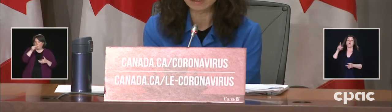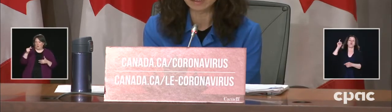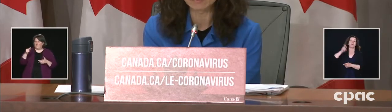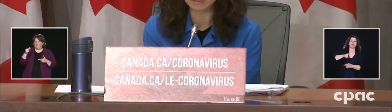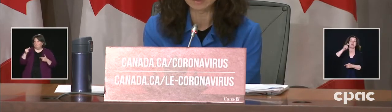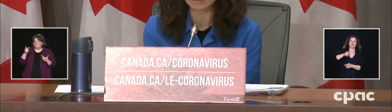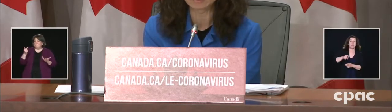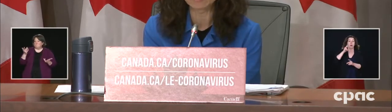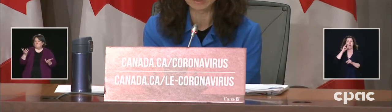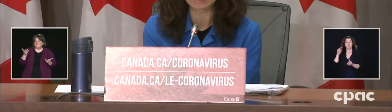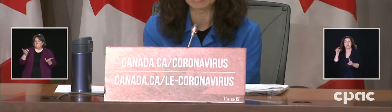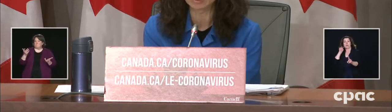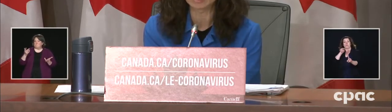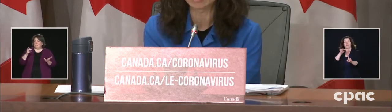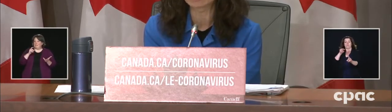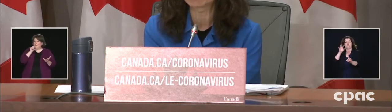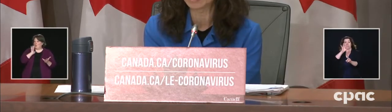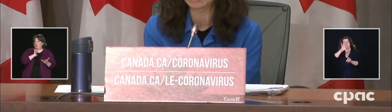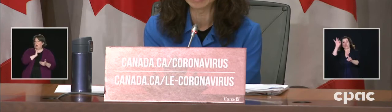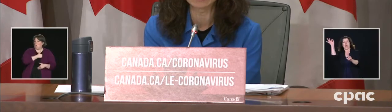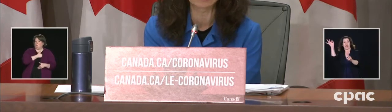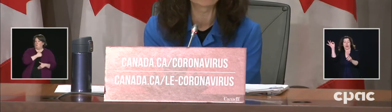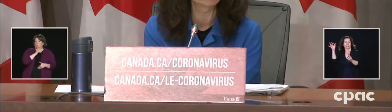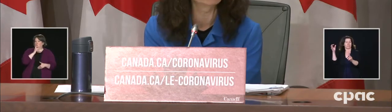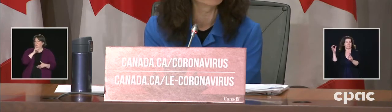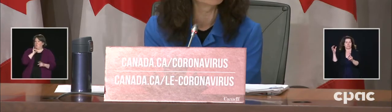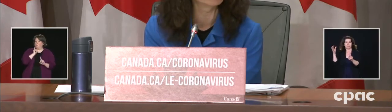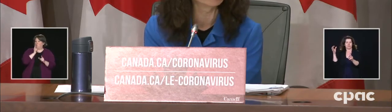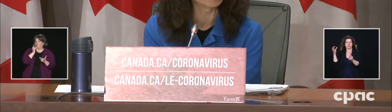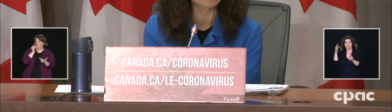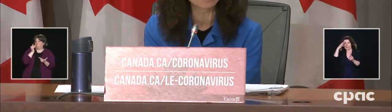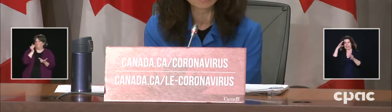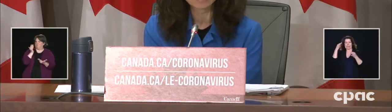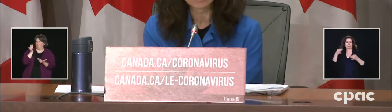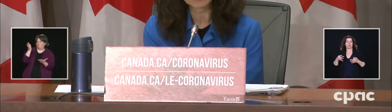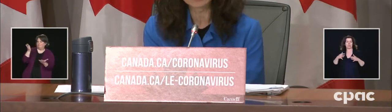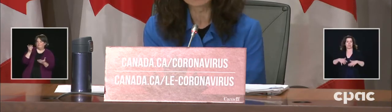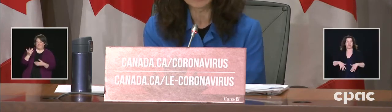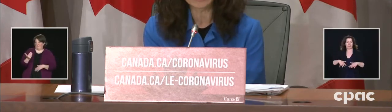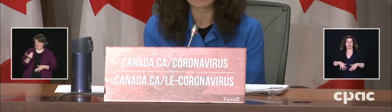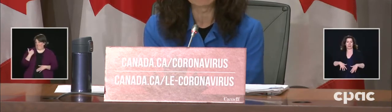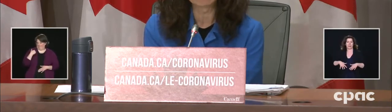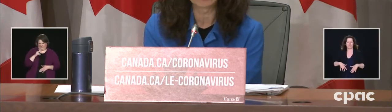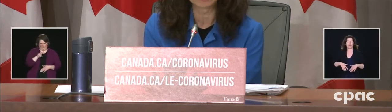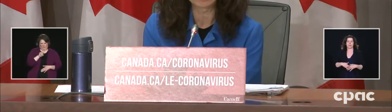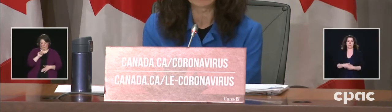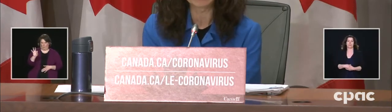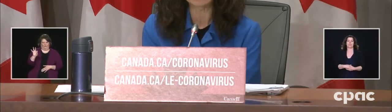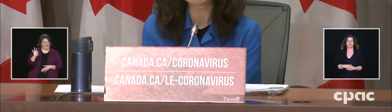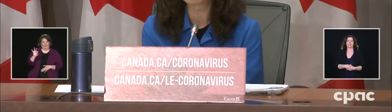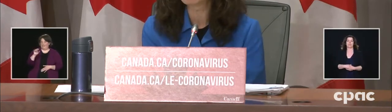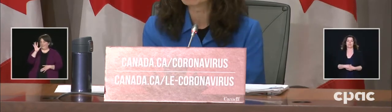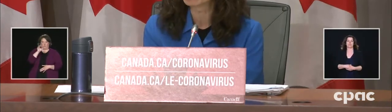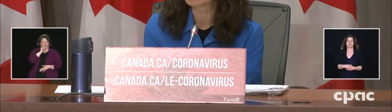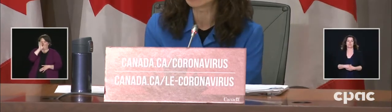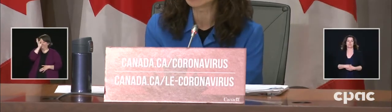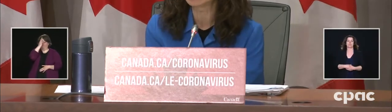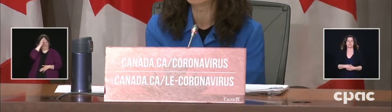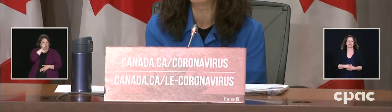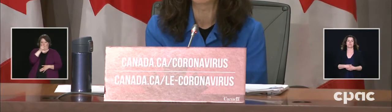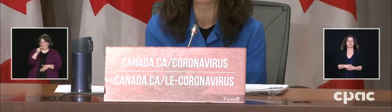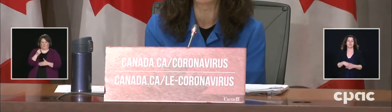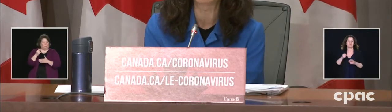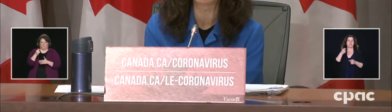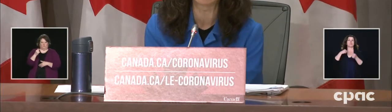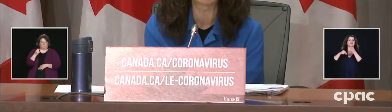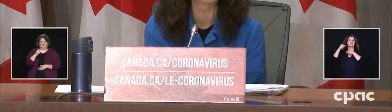provided, even in, for example, the last pandemic of 2009. We do account for the maximum number of